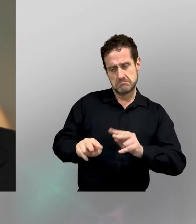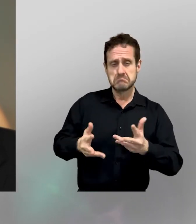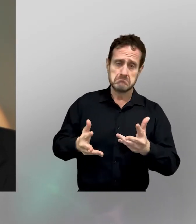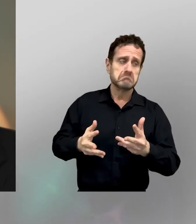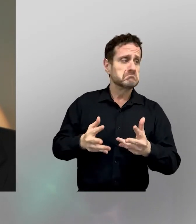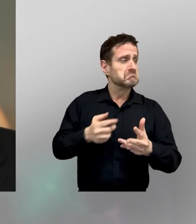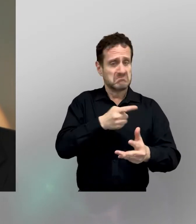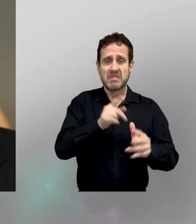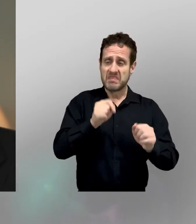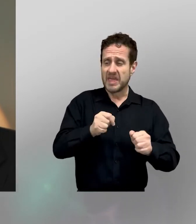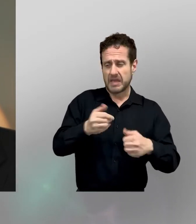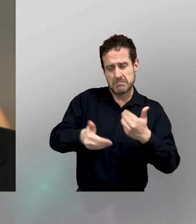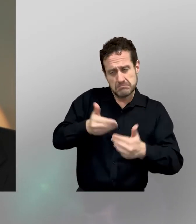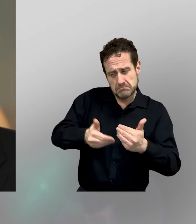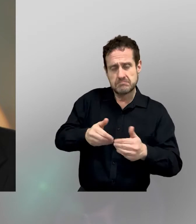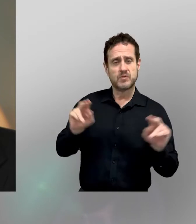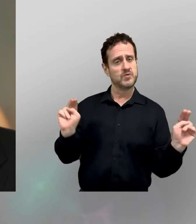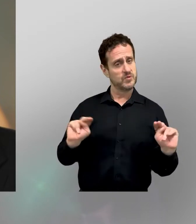be